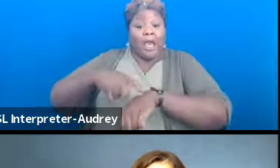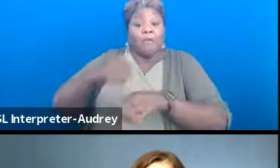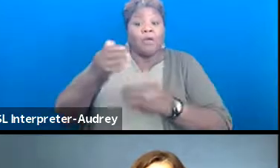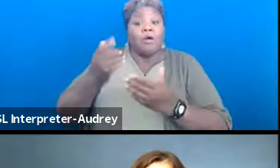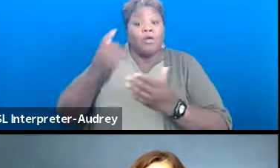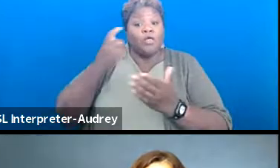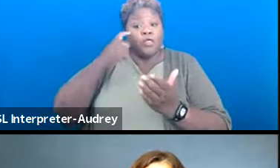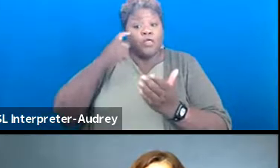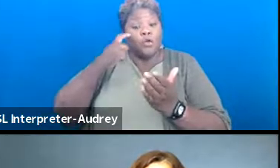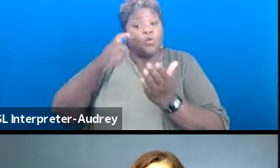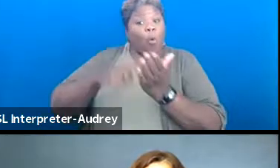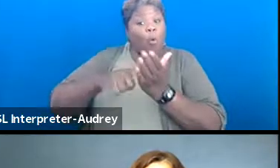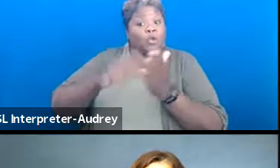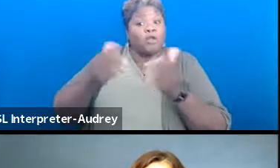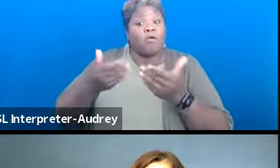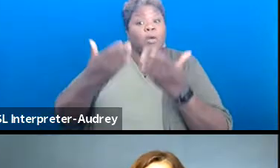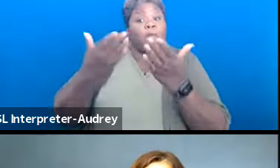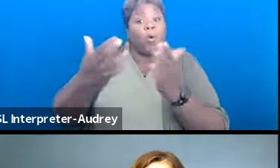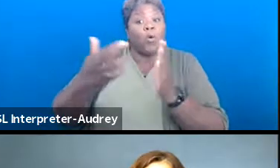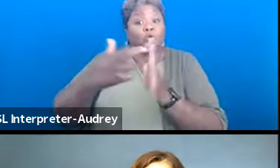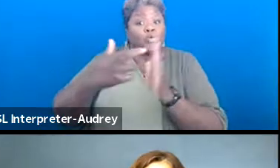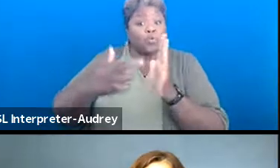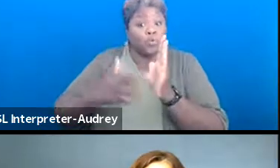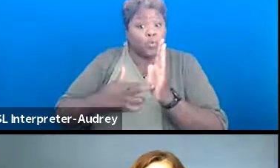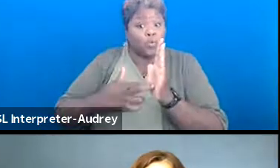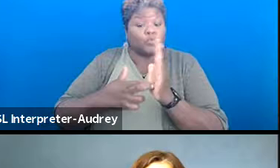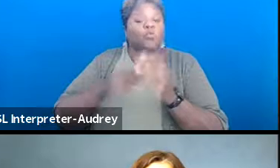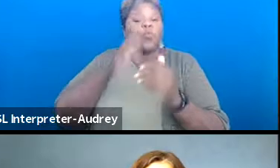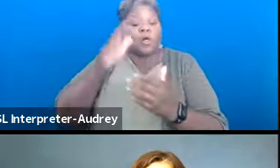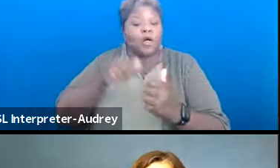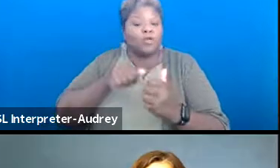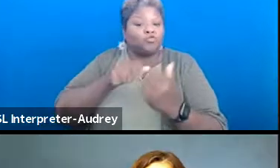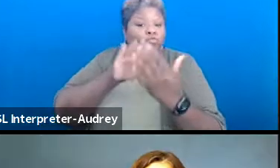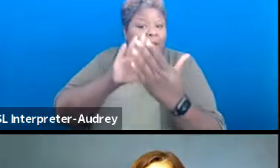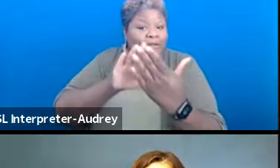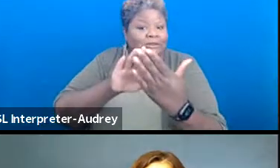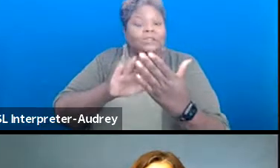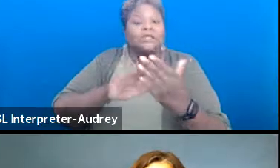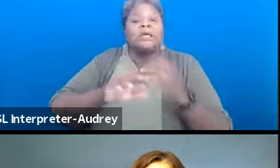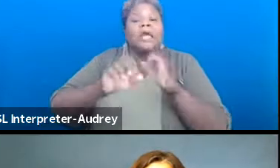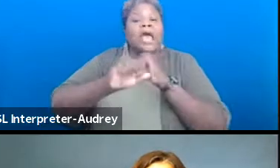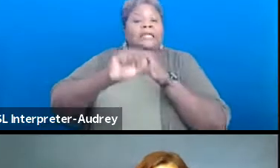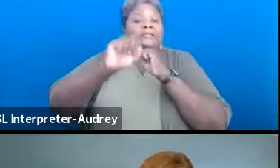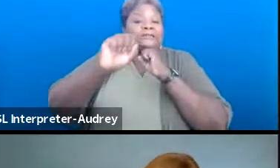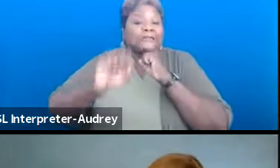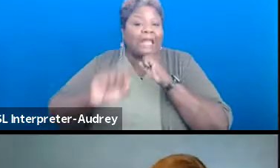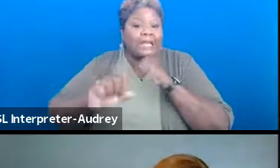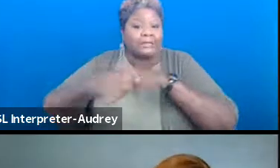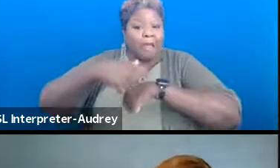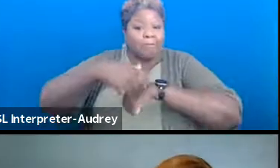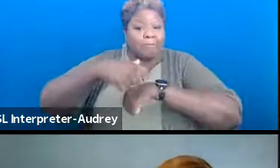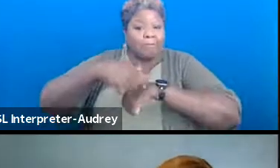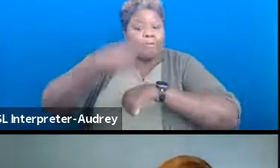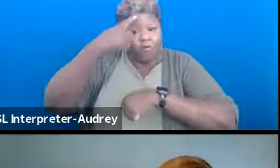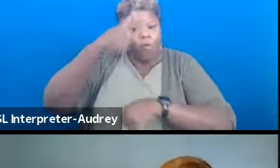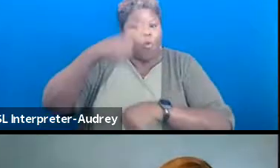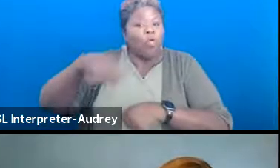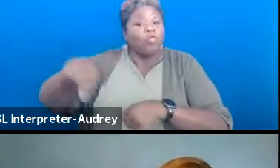proposed rulemaking will be addressing an extended length of time for